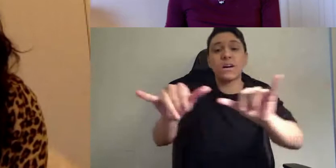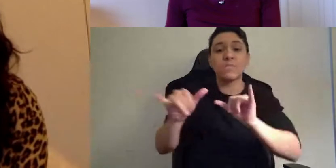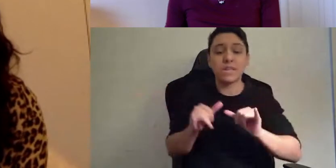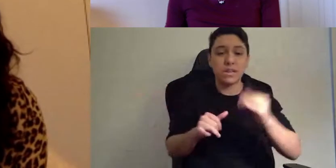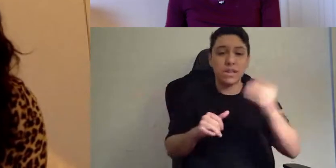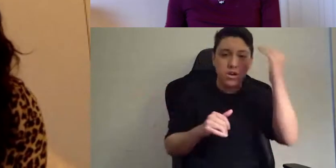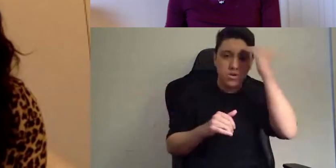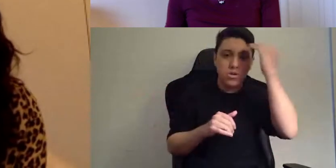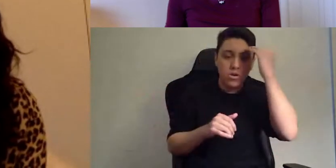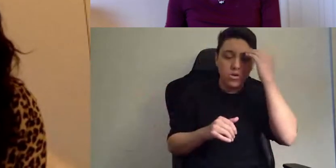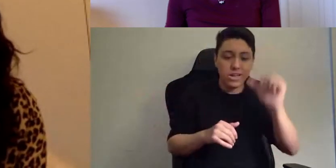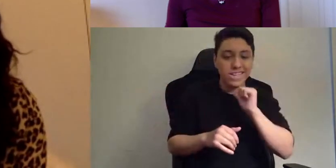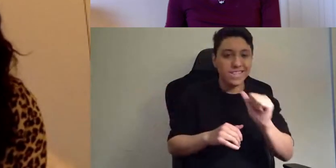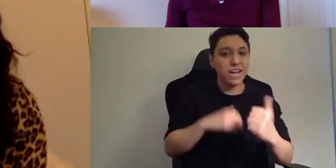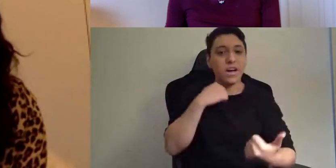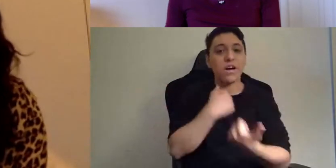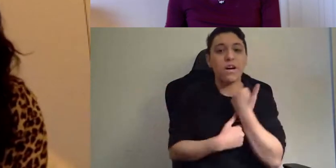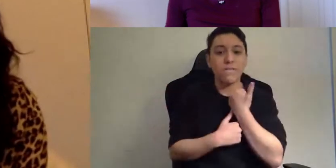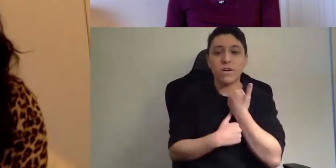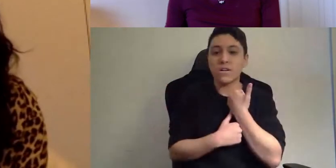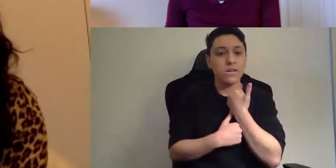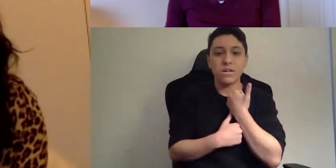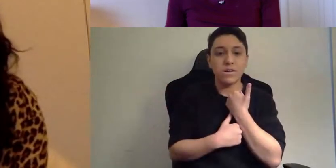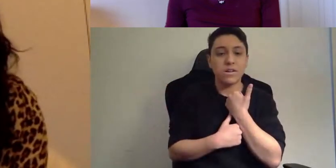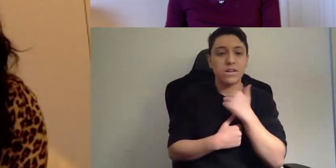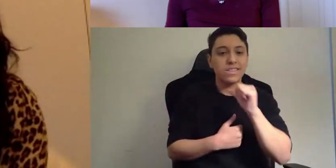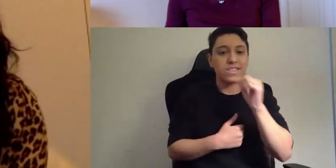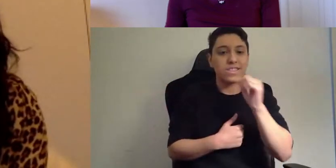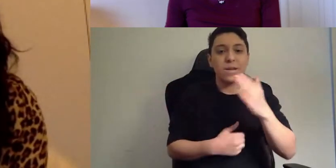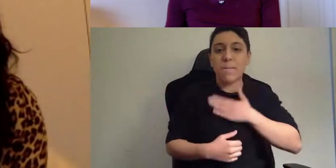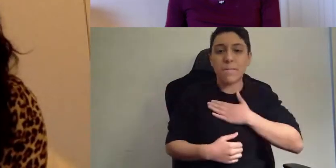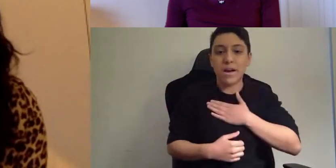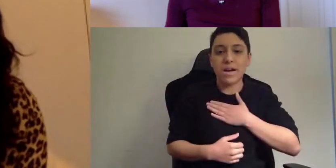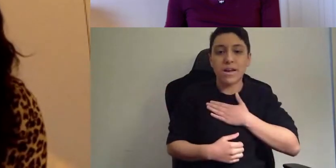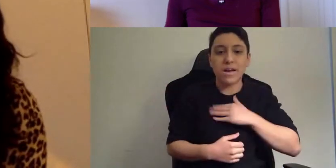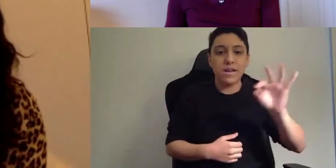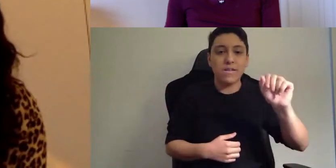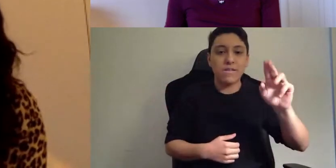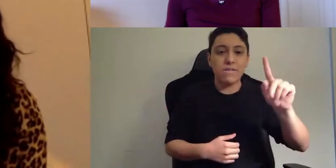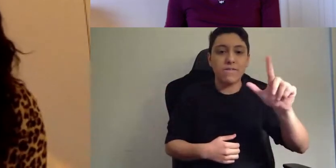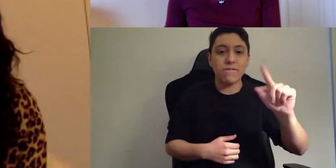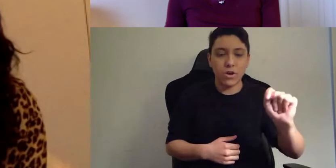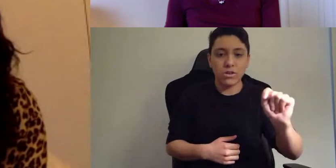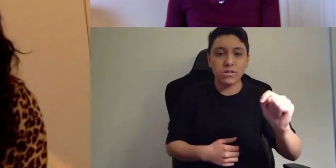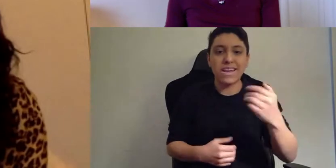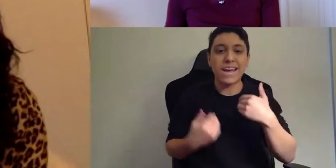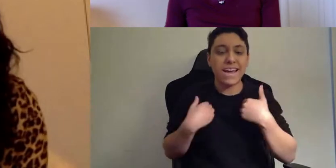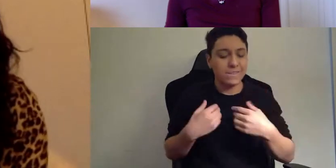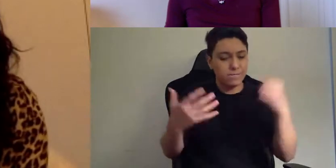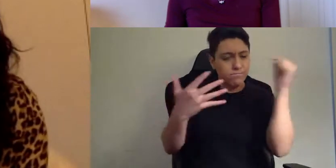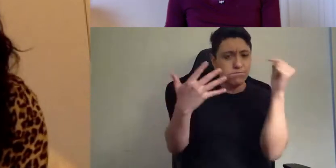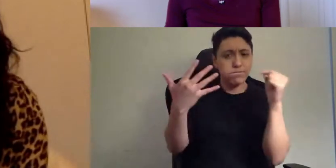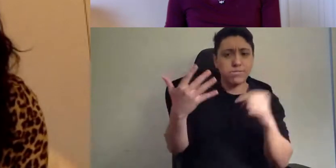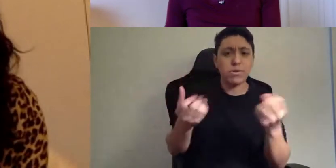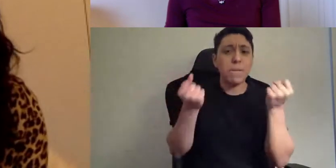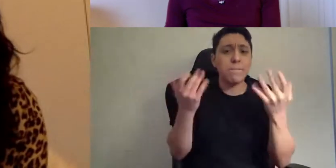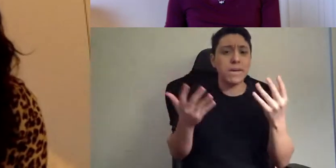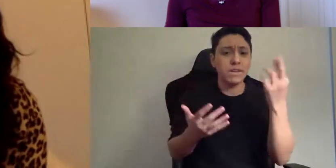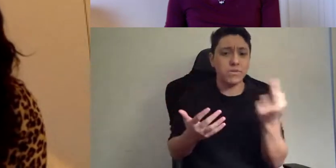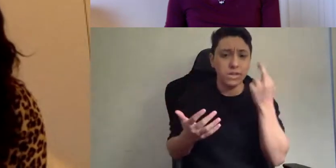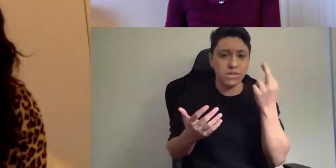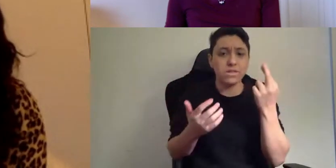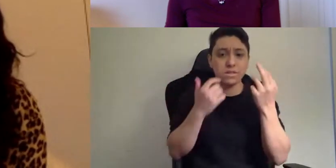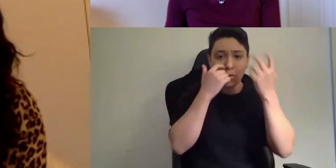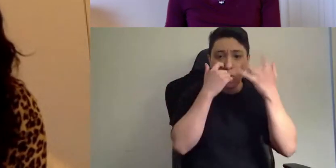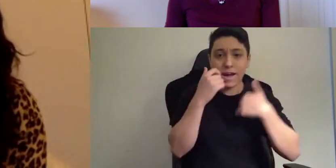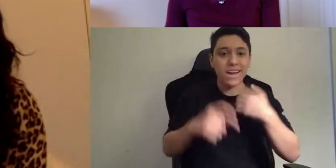this isn't my fault. Like actually, there is a whole host of reasons that make a lot of sense about why I'm showing up the way that